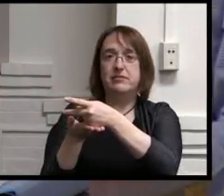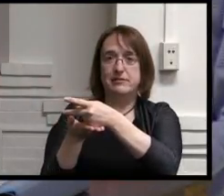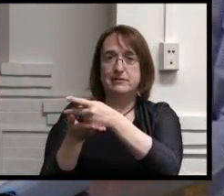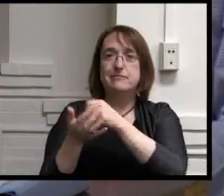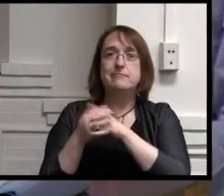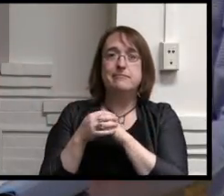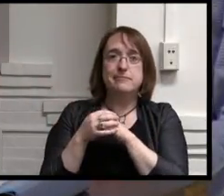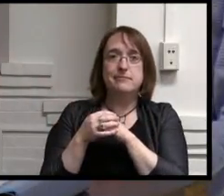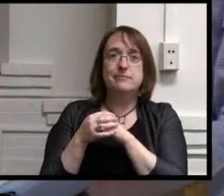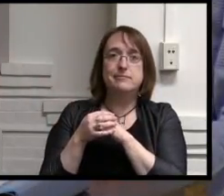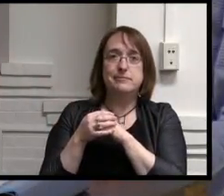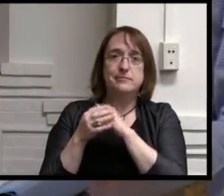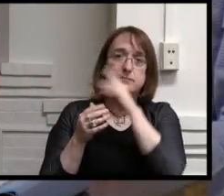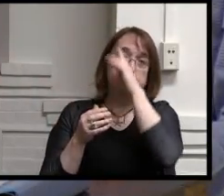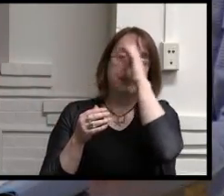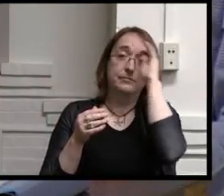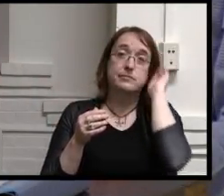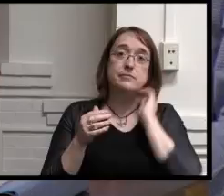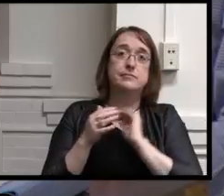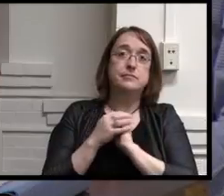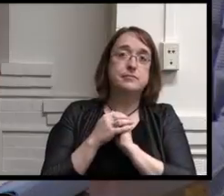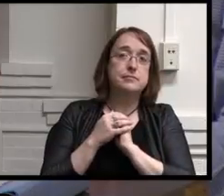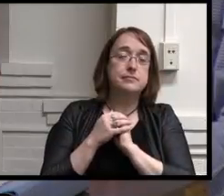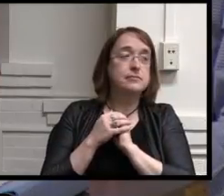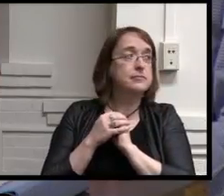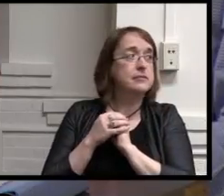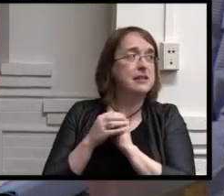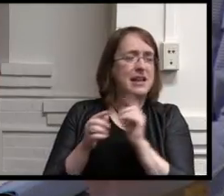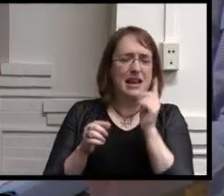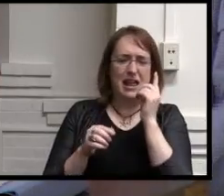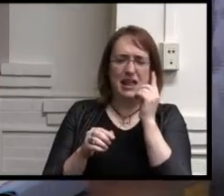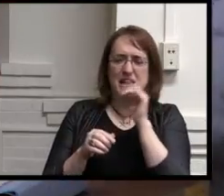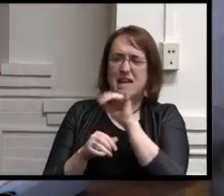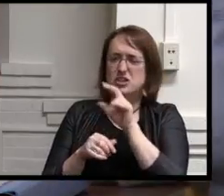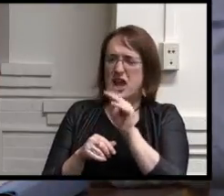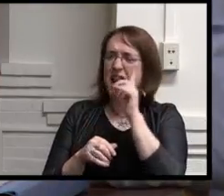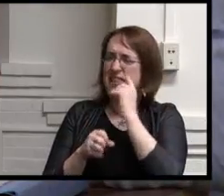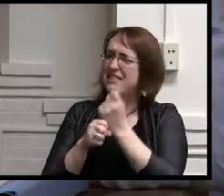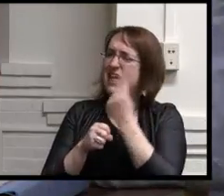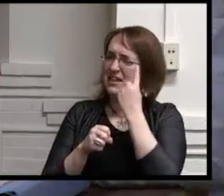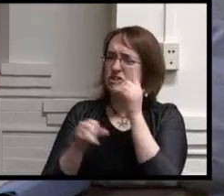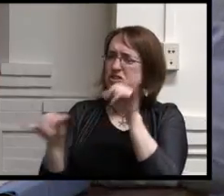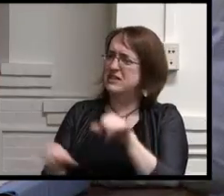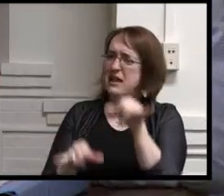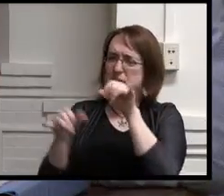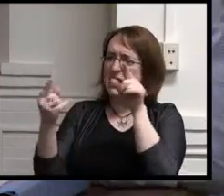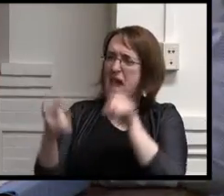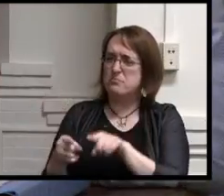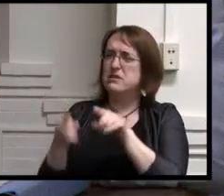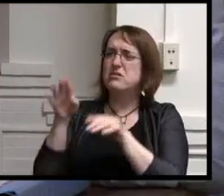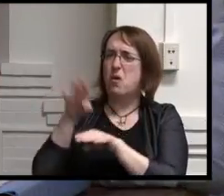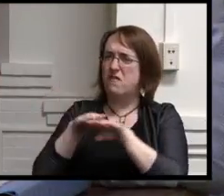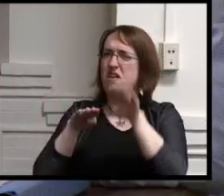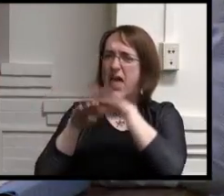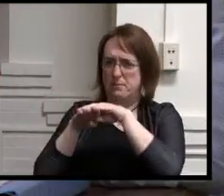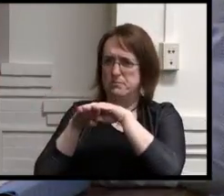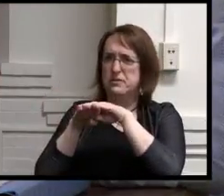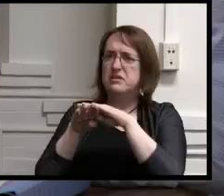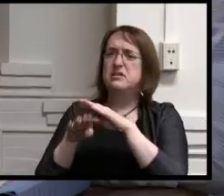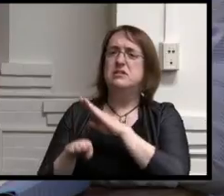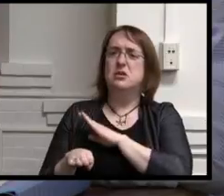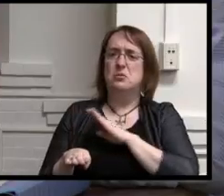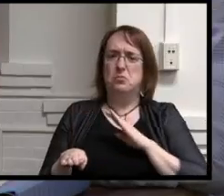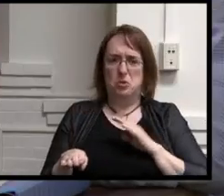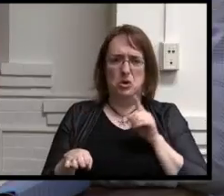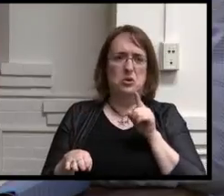approval. So people have to And I decide think where to last go. year this happened, there was an overlap Yeah. and the board went someplace else and we